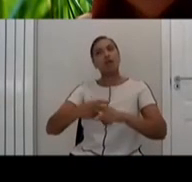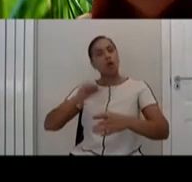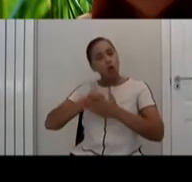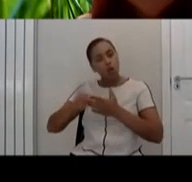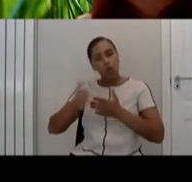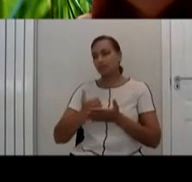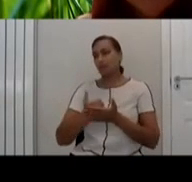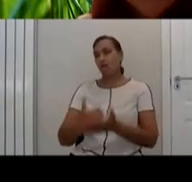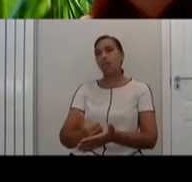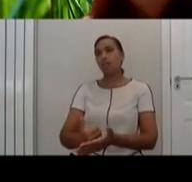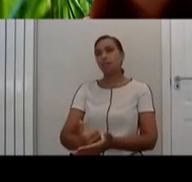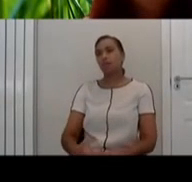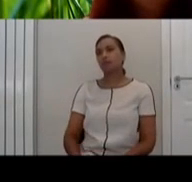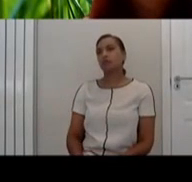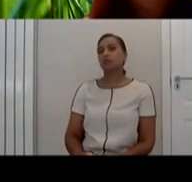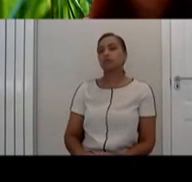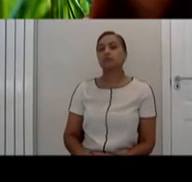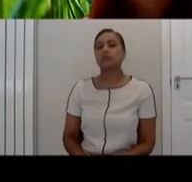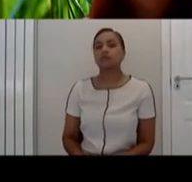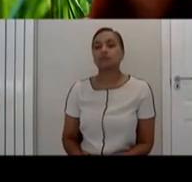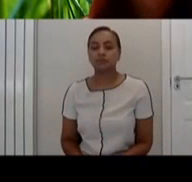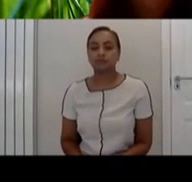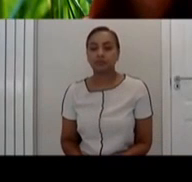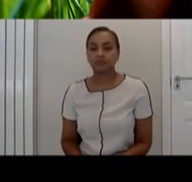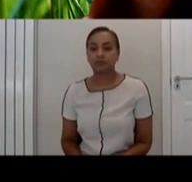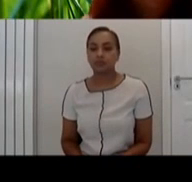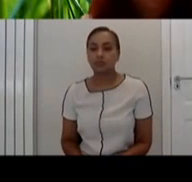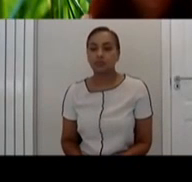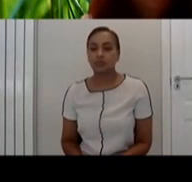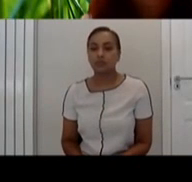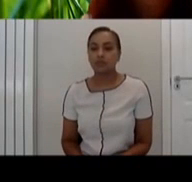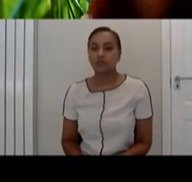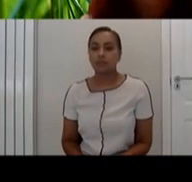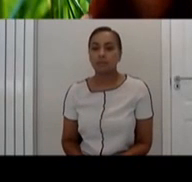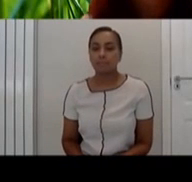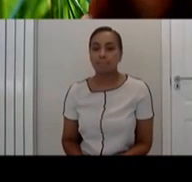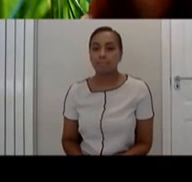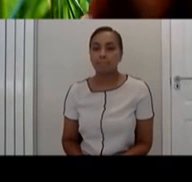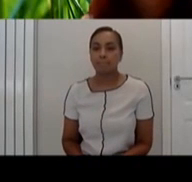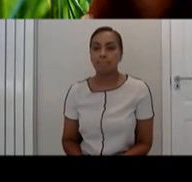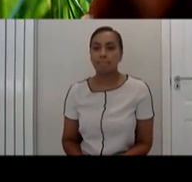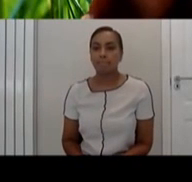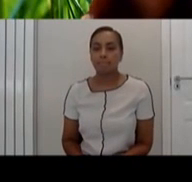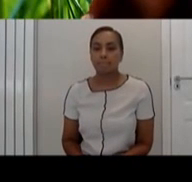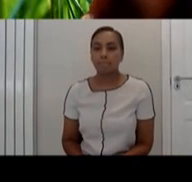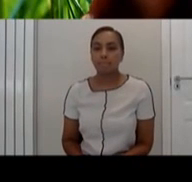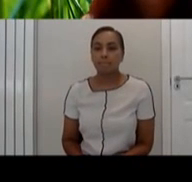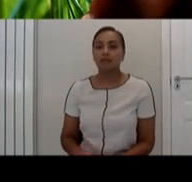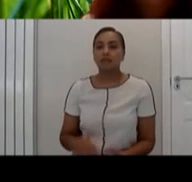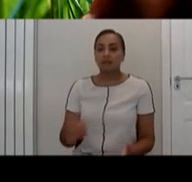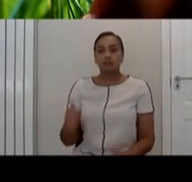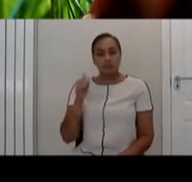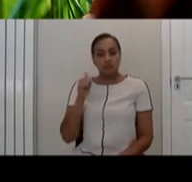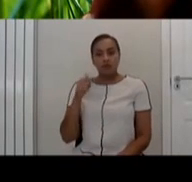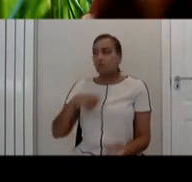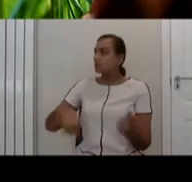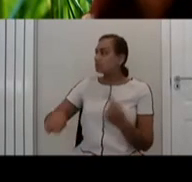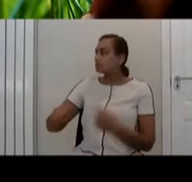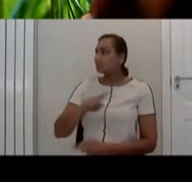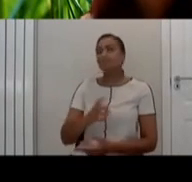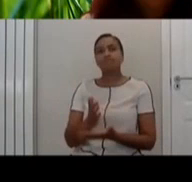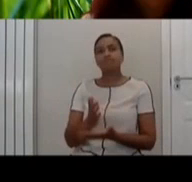of our community groups. And I think it's just, again, incumbent for all of us listening that, you know, we're all, whether, you